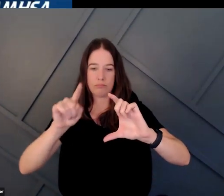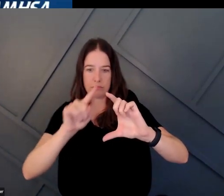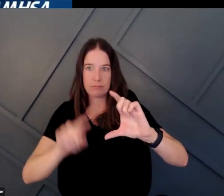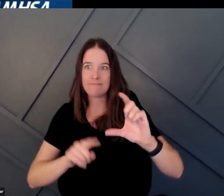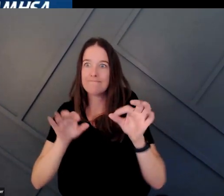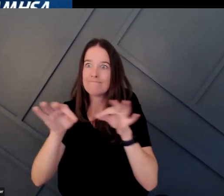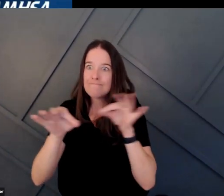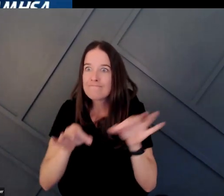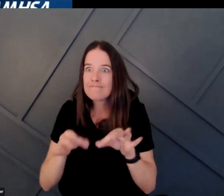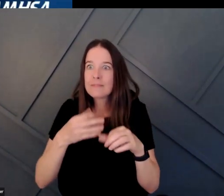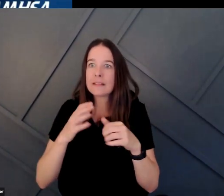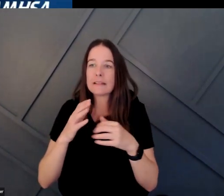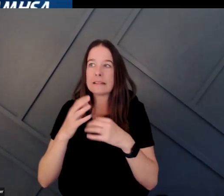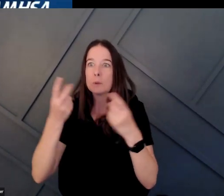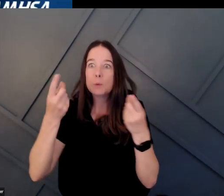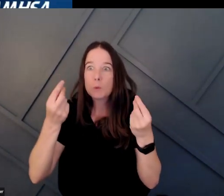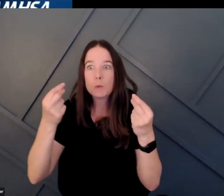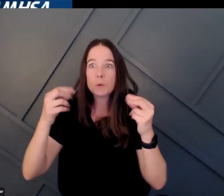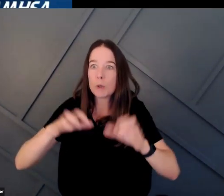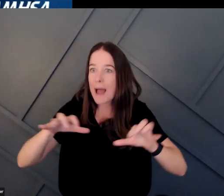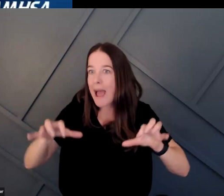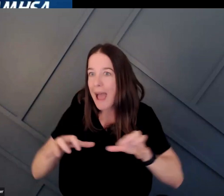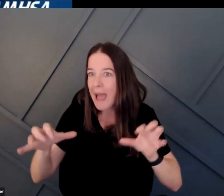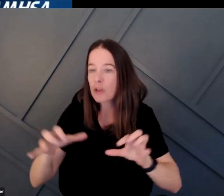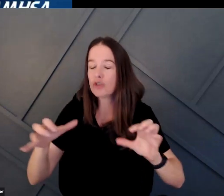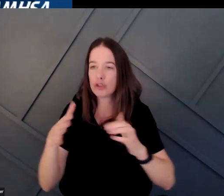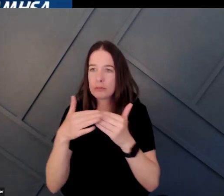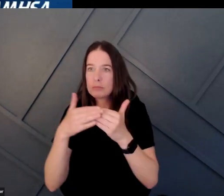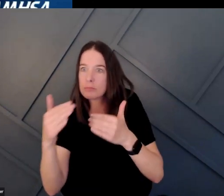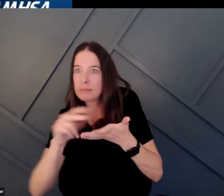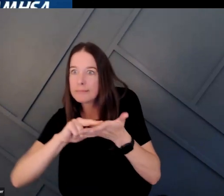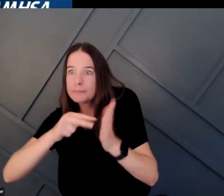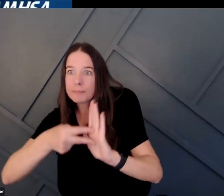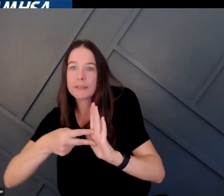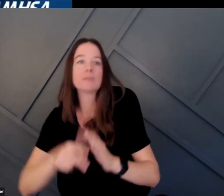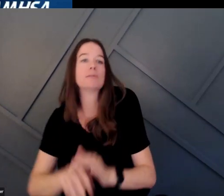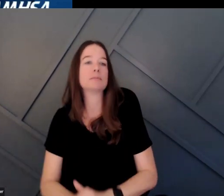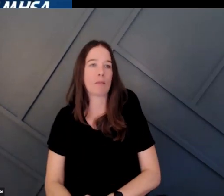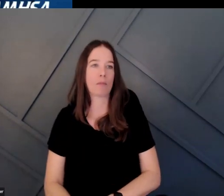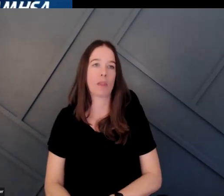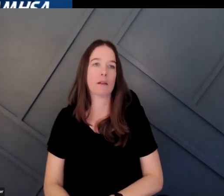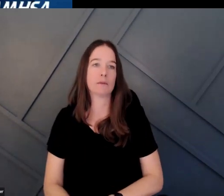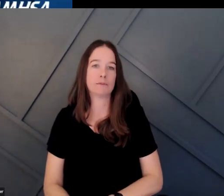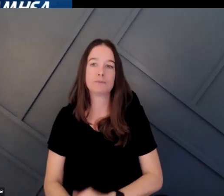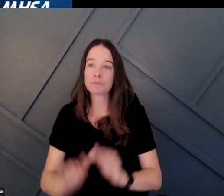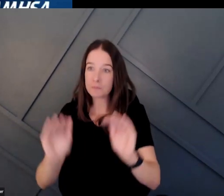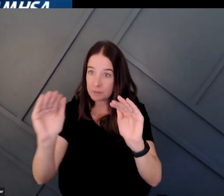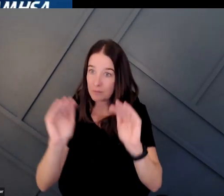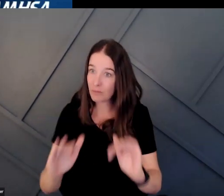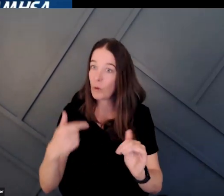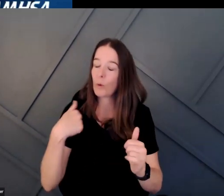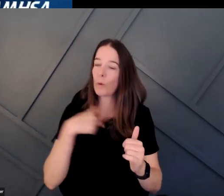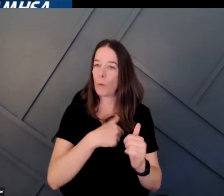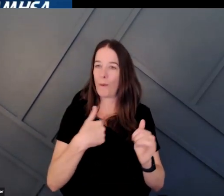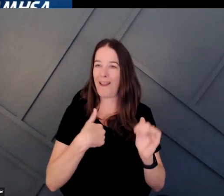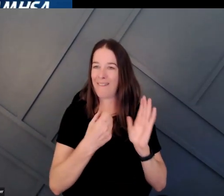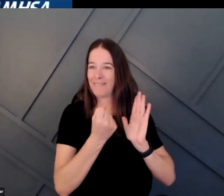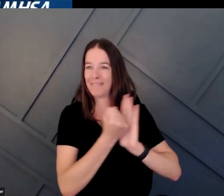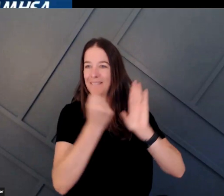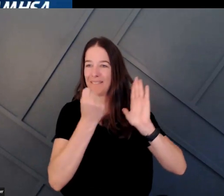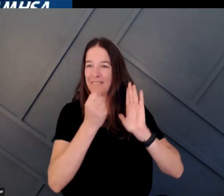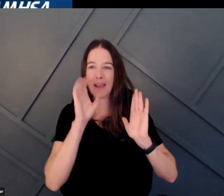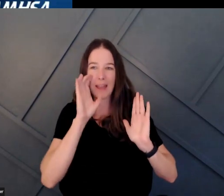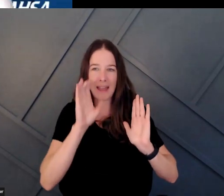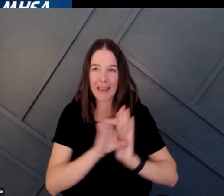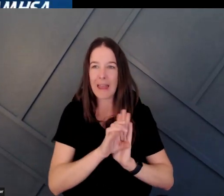in these events. We have published an infographic on taking action to build a more resilient world,